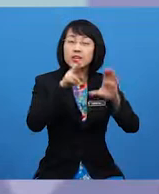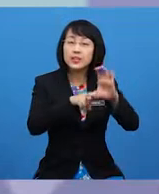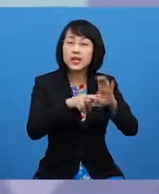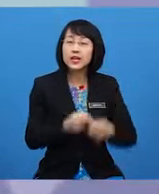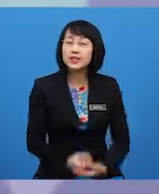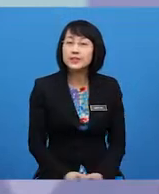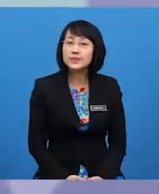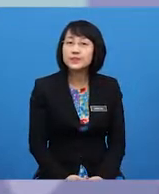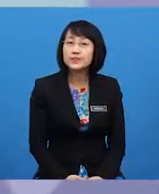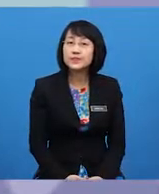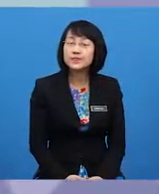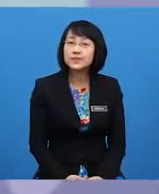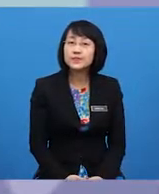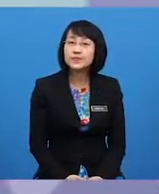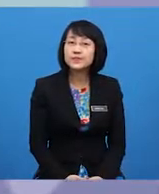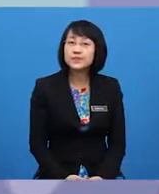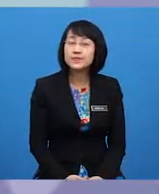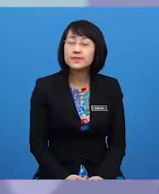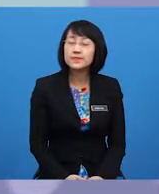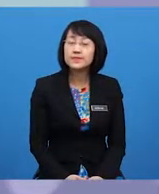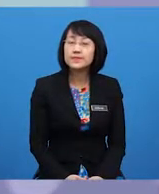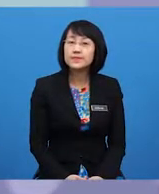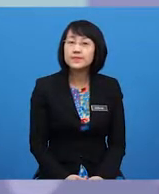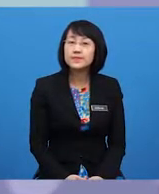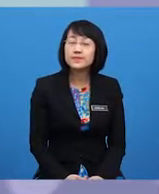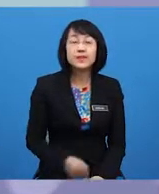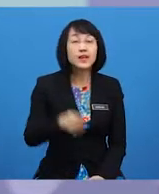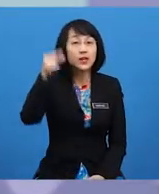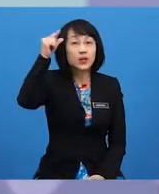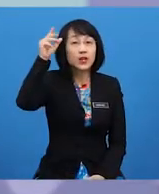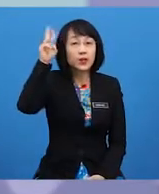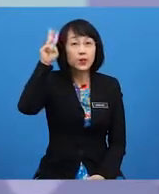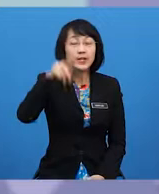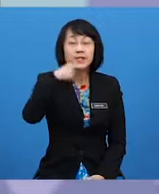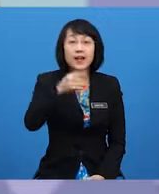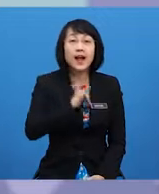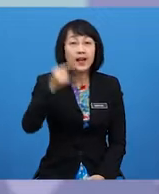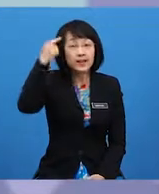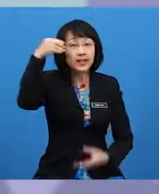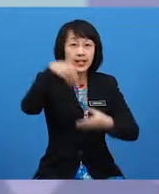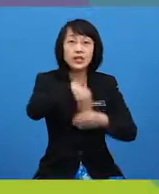And Gramwiz said, I think it's in the pocket.